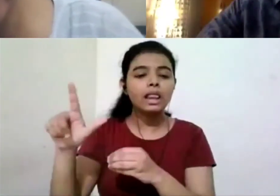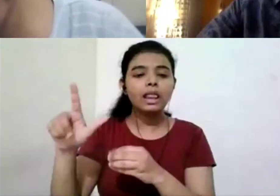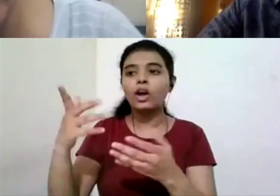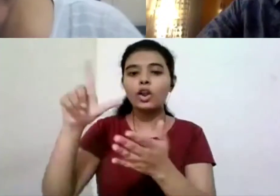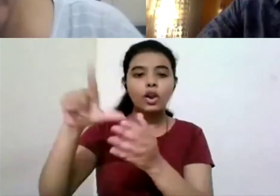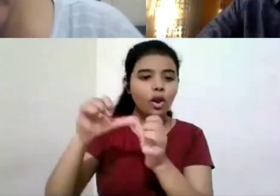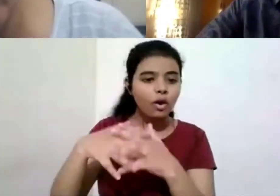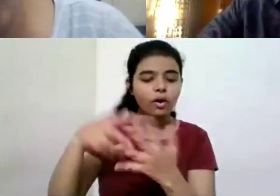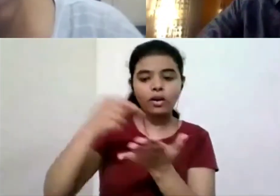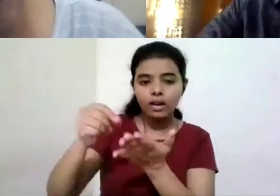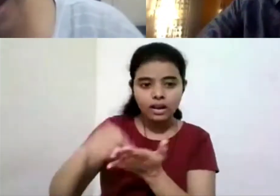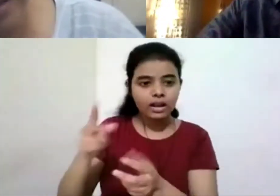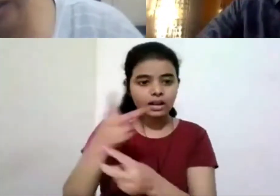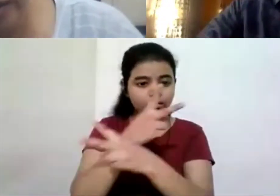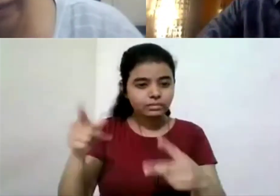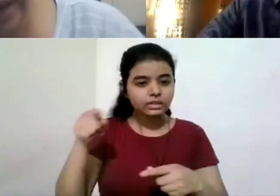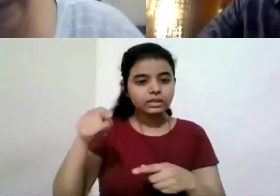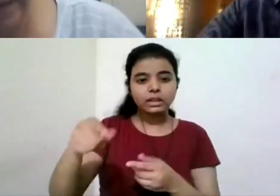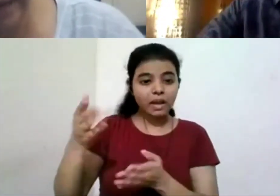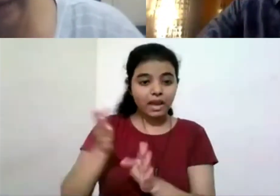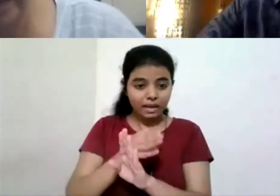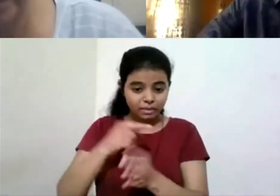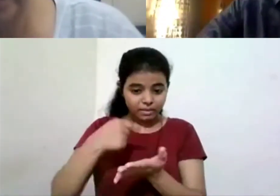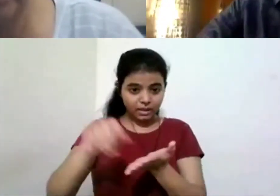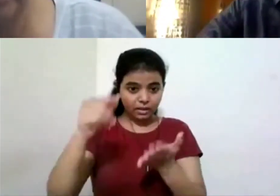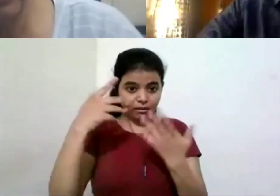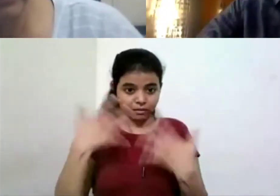the legislation which got passed